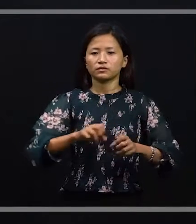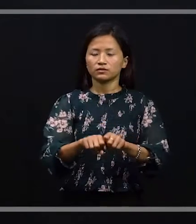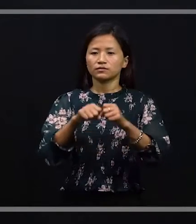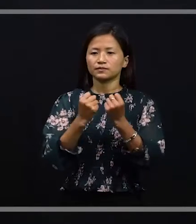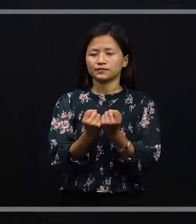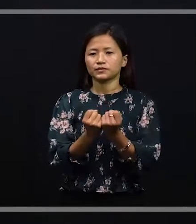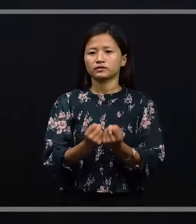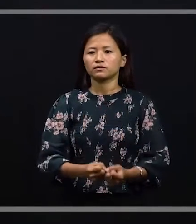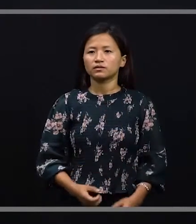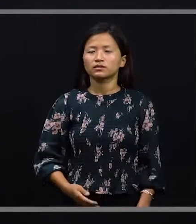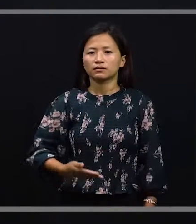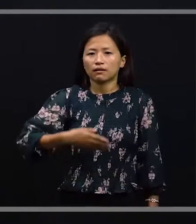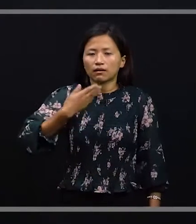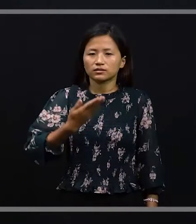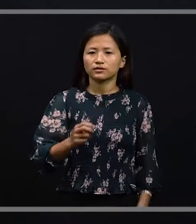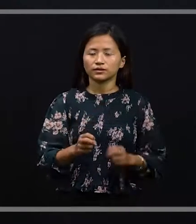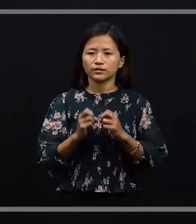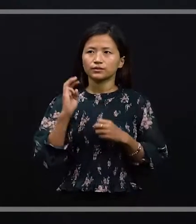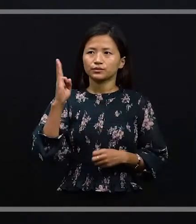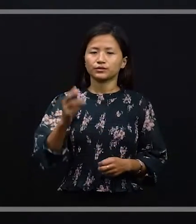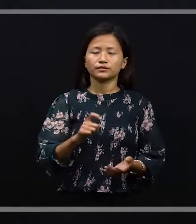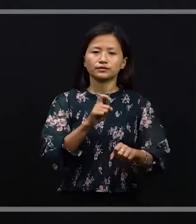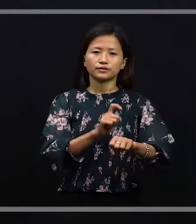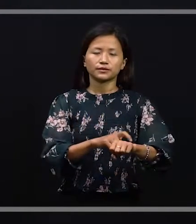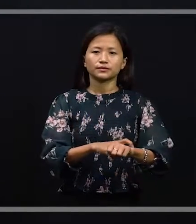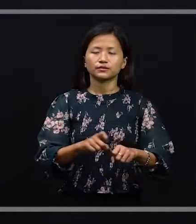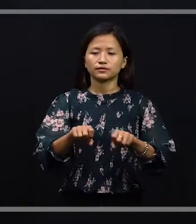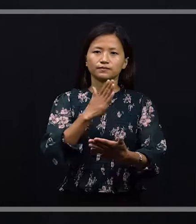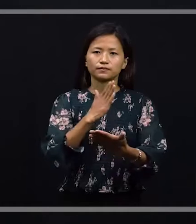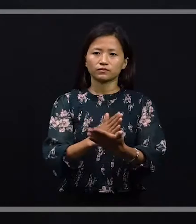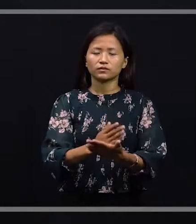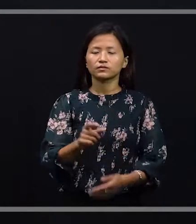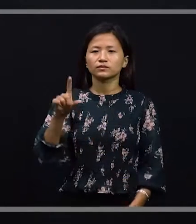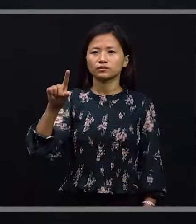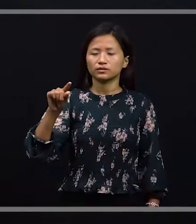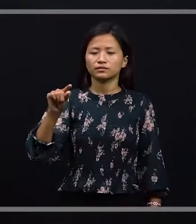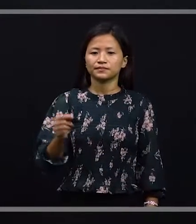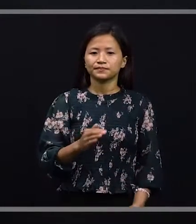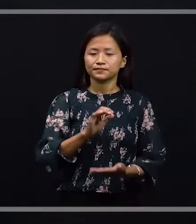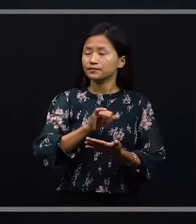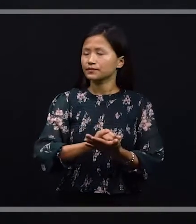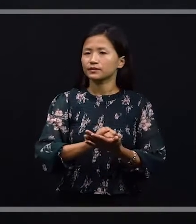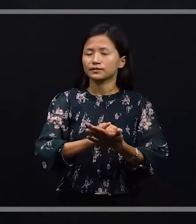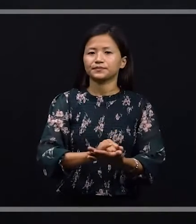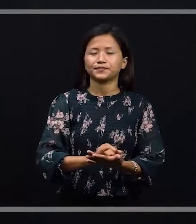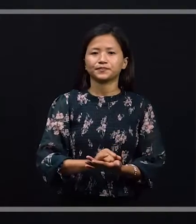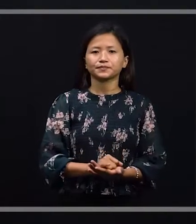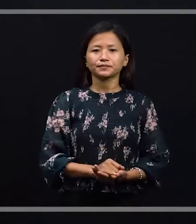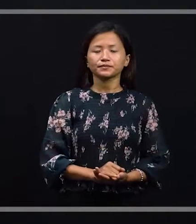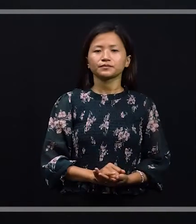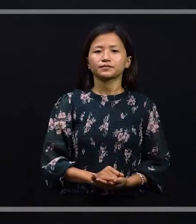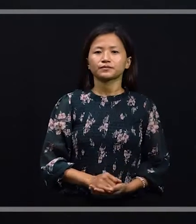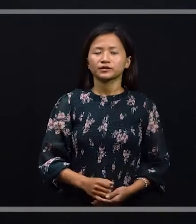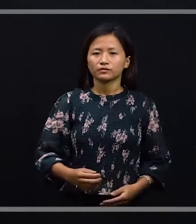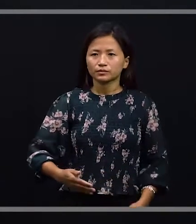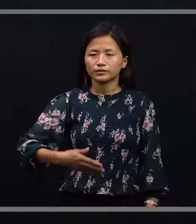Khan. Now Sir Syed Ahmad Khan, he himself is a Muslim, so he saw that the women in Muslim society, in